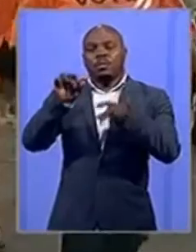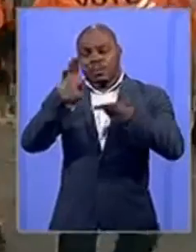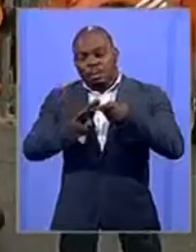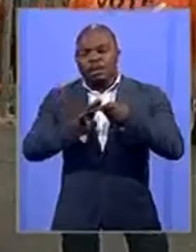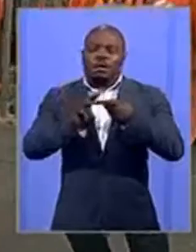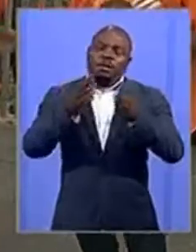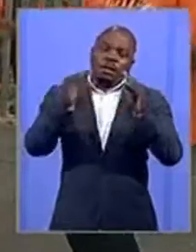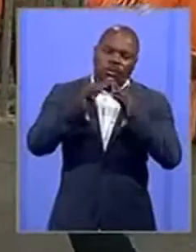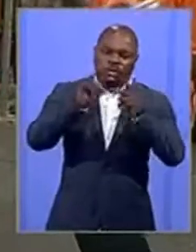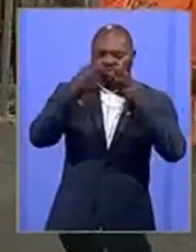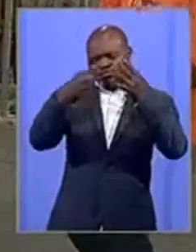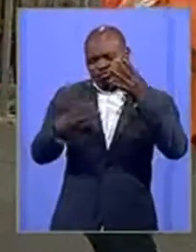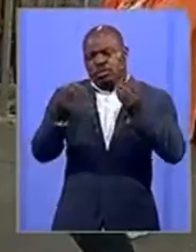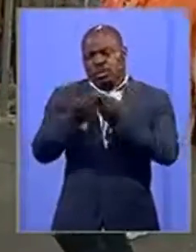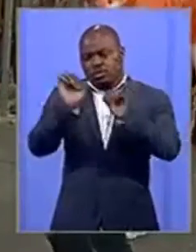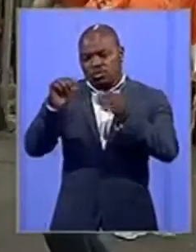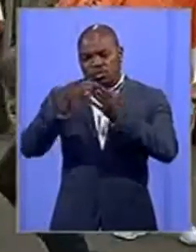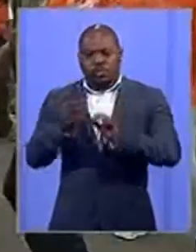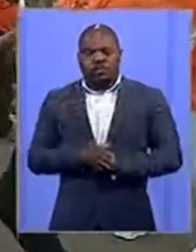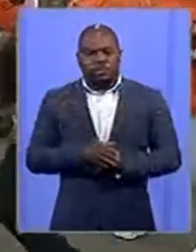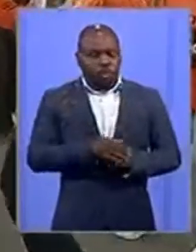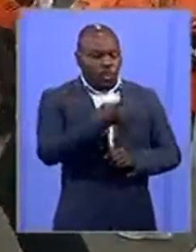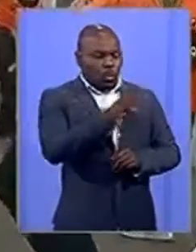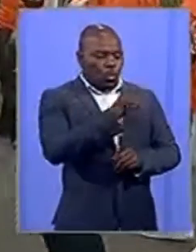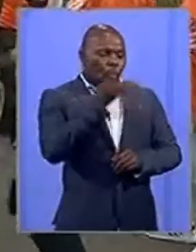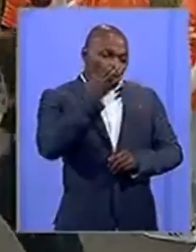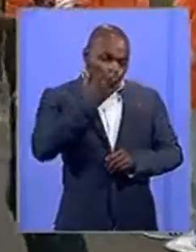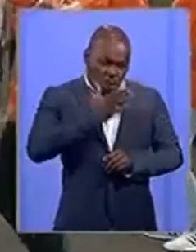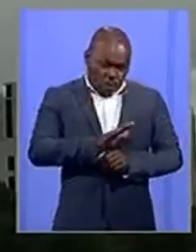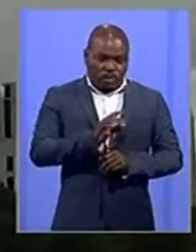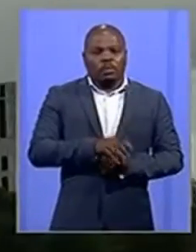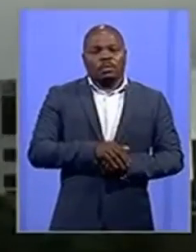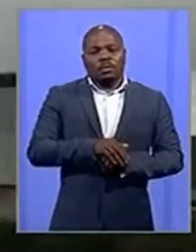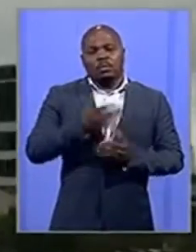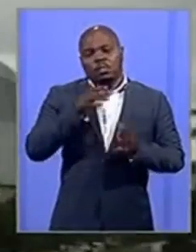amenities. Mokga wa Good o re mmuso o ikemiseditseng ho ahela baahi matlo ao ba tla